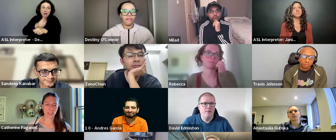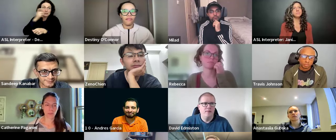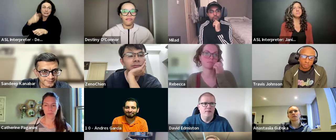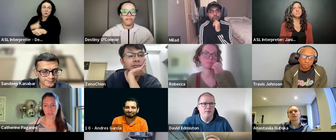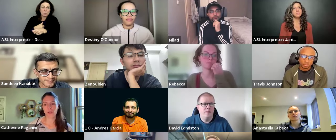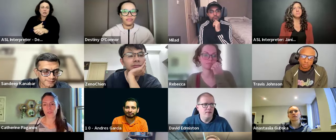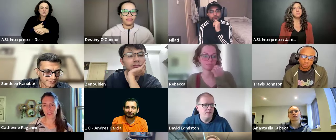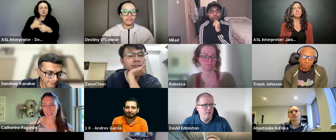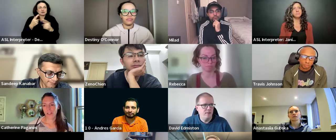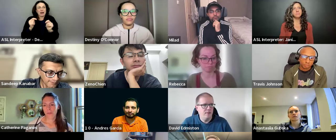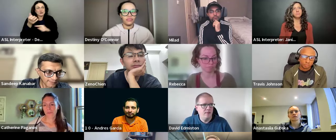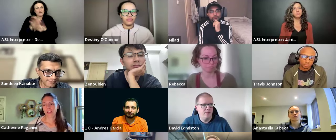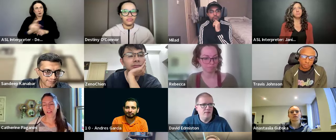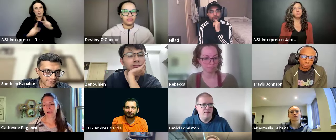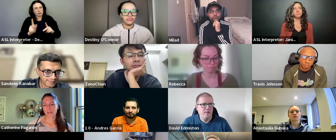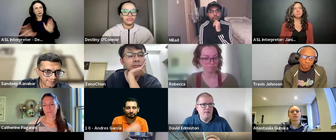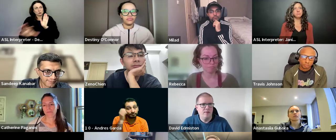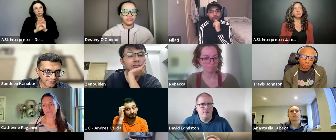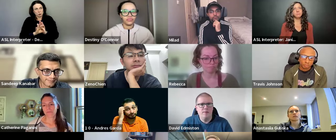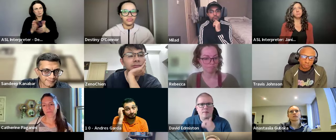basically making people choose.